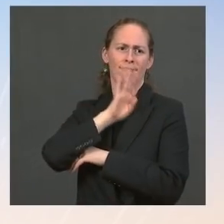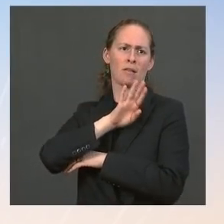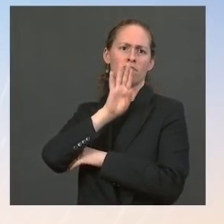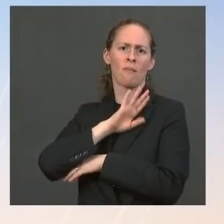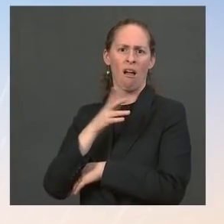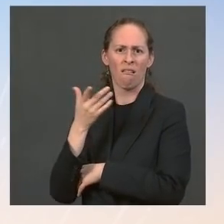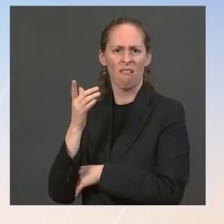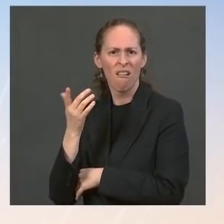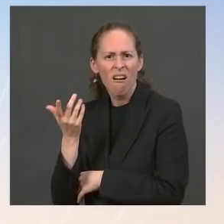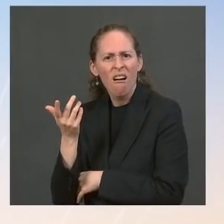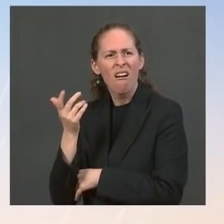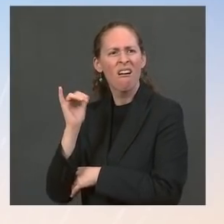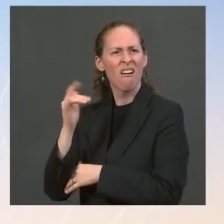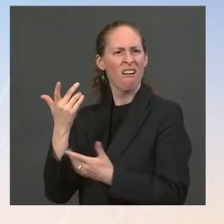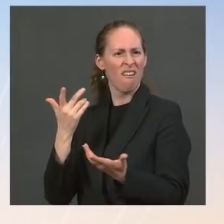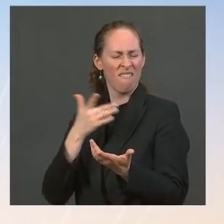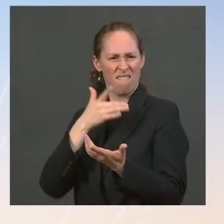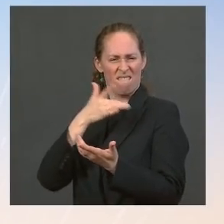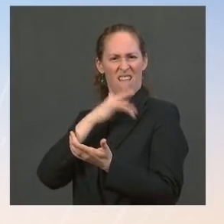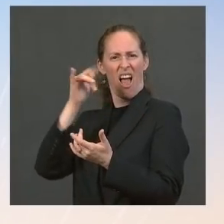Trump-era policies vis-a-vis Cuba.